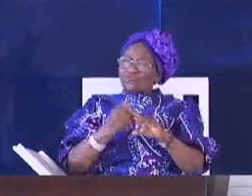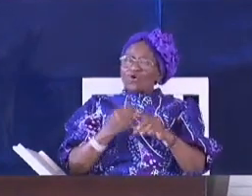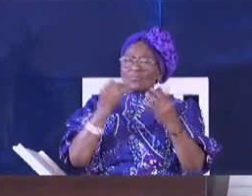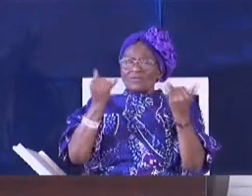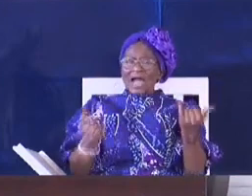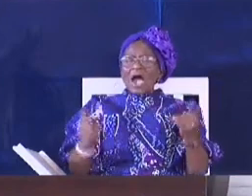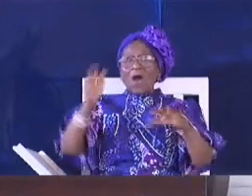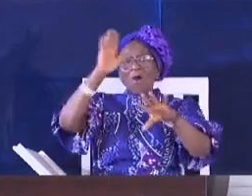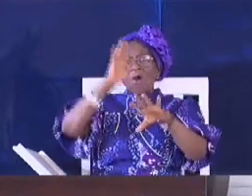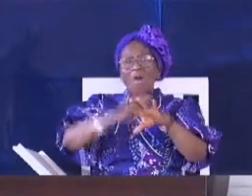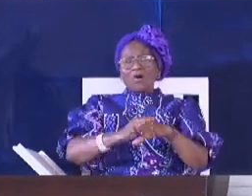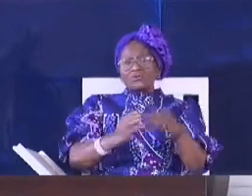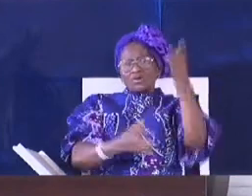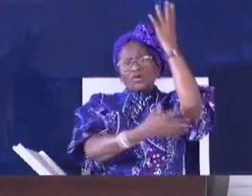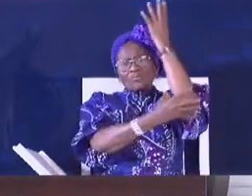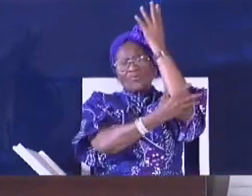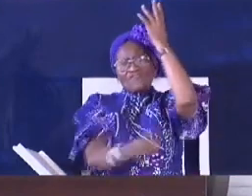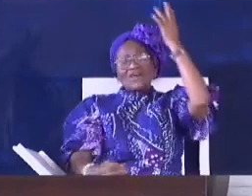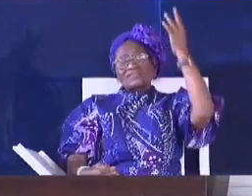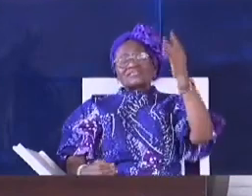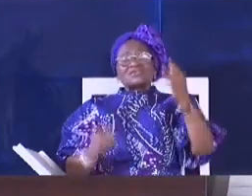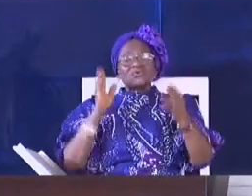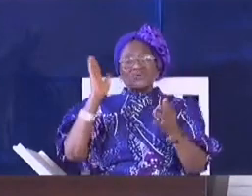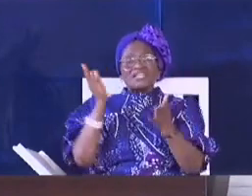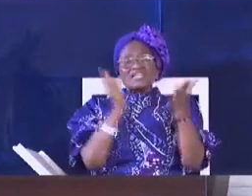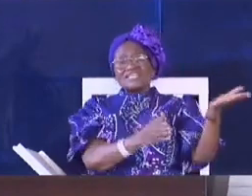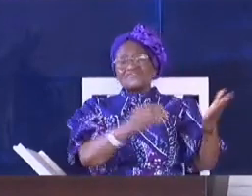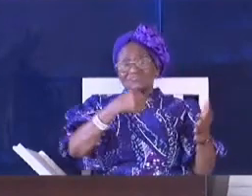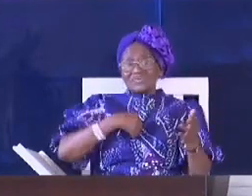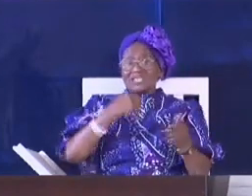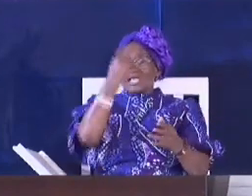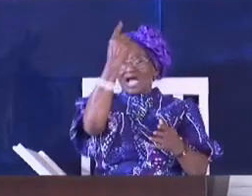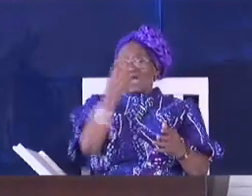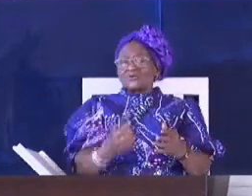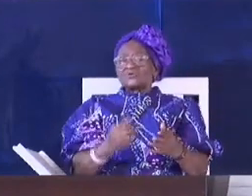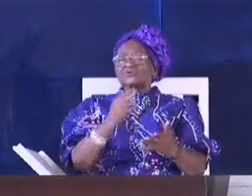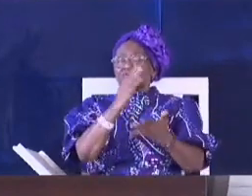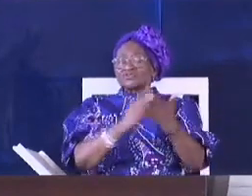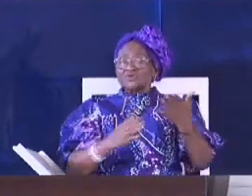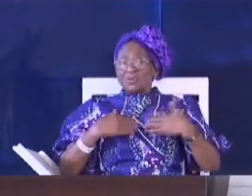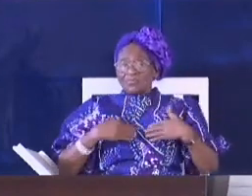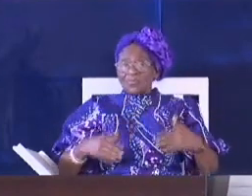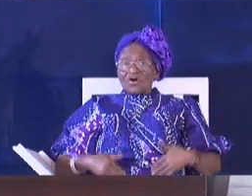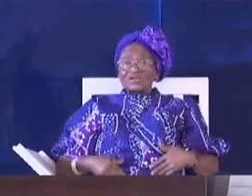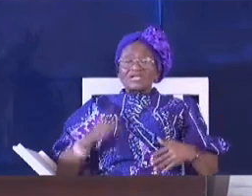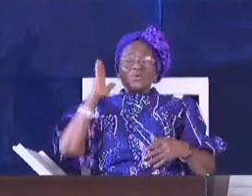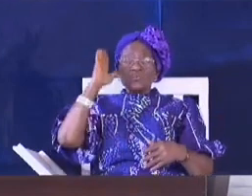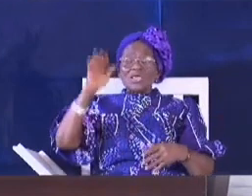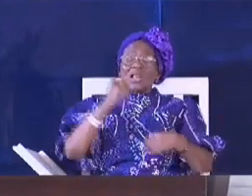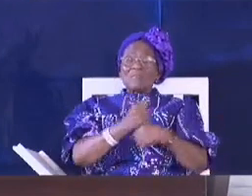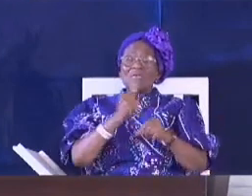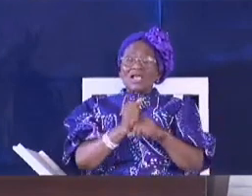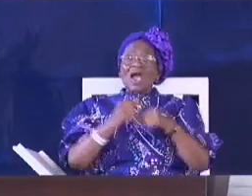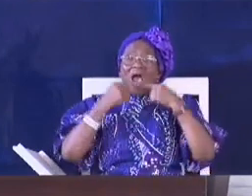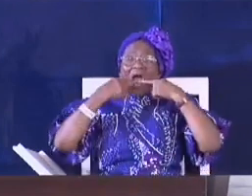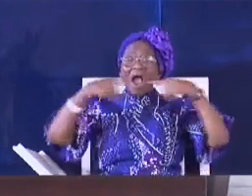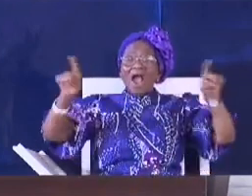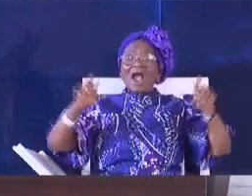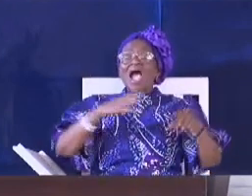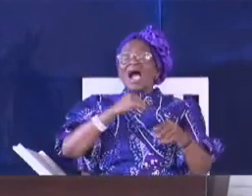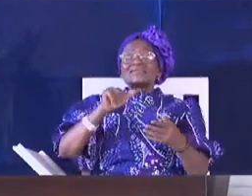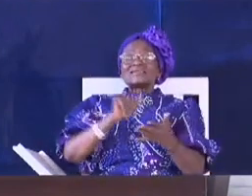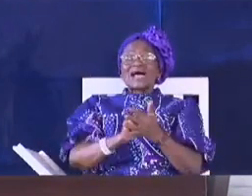onward, poverty is going to leave me alone. Somebody is going to make a decree, and that decree is going